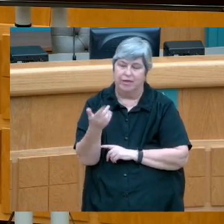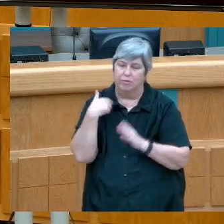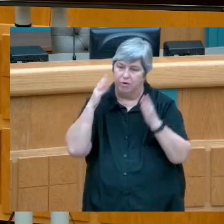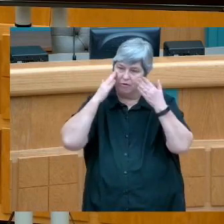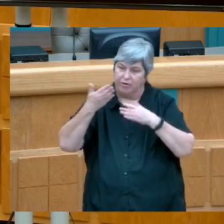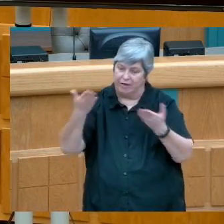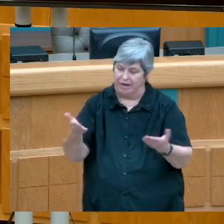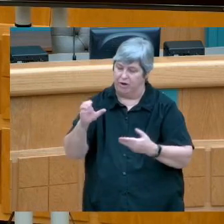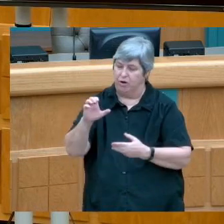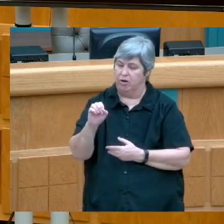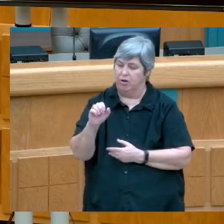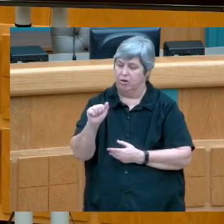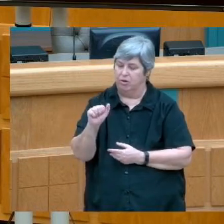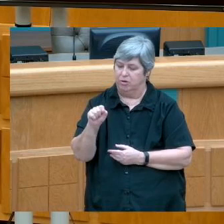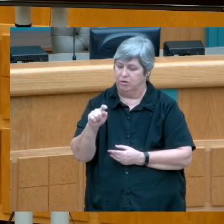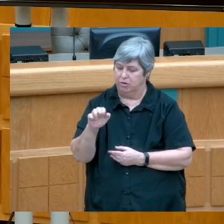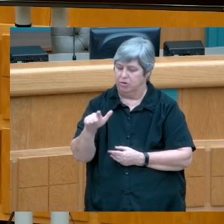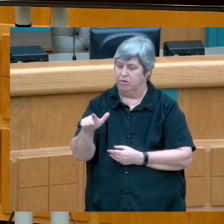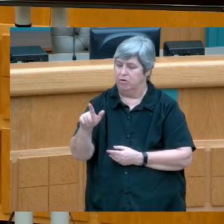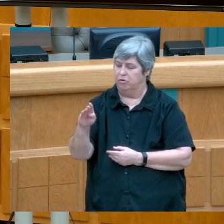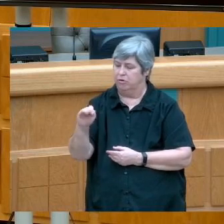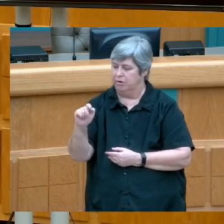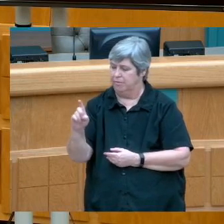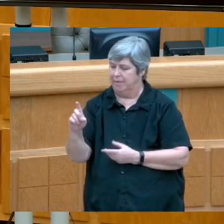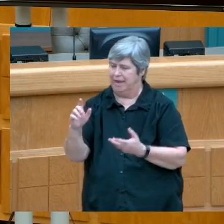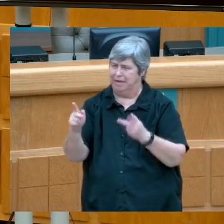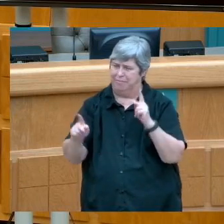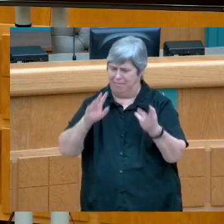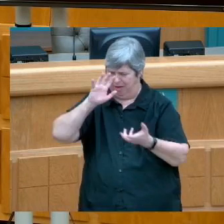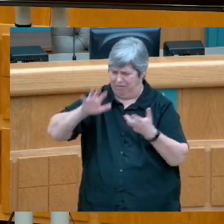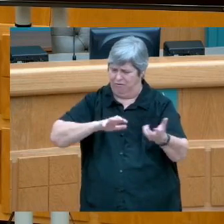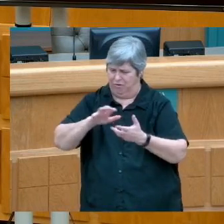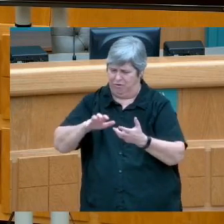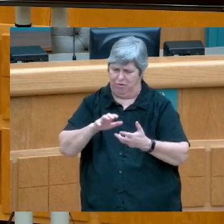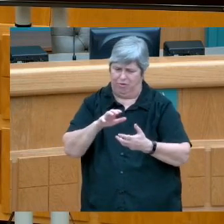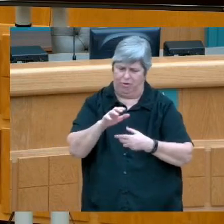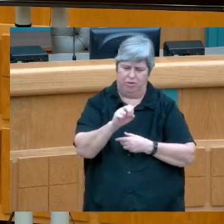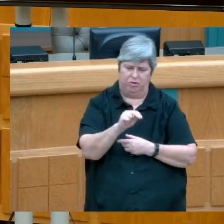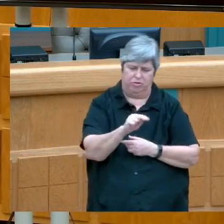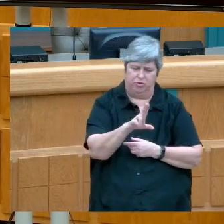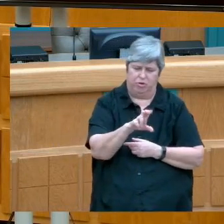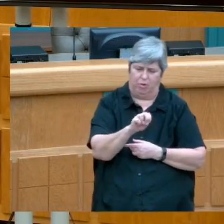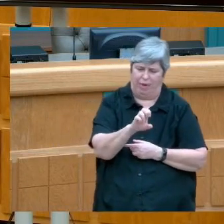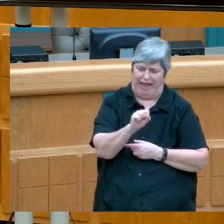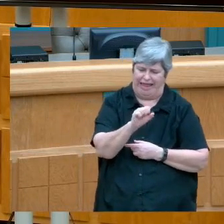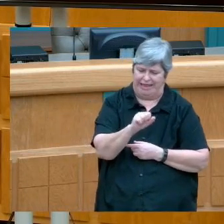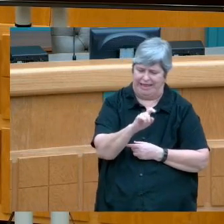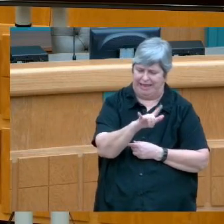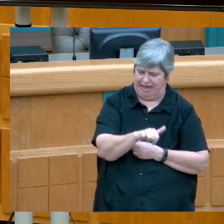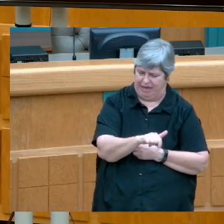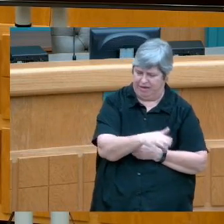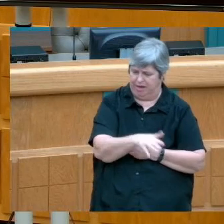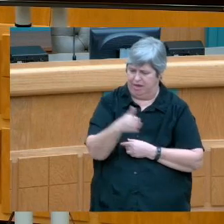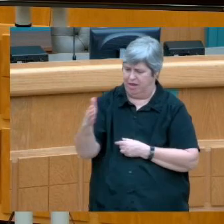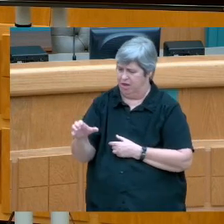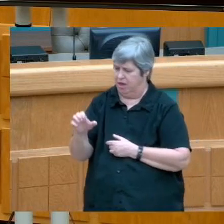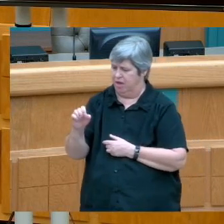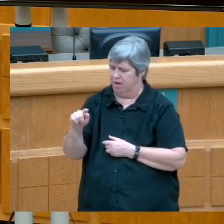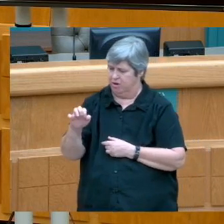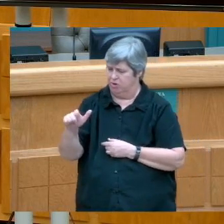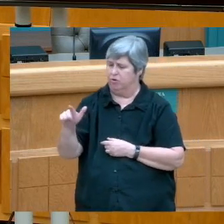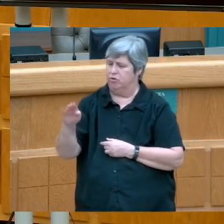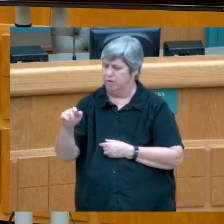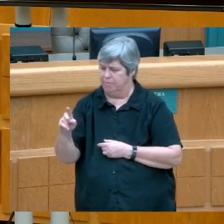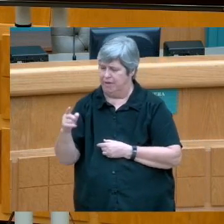on the coastal bend. There's been a little bit of confusion between Nueces County and the coastal bend, and we understand that.